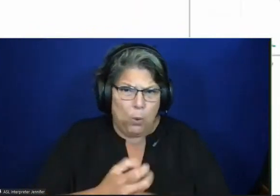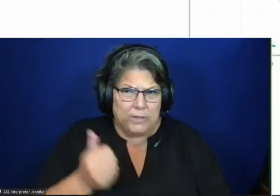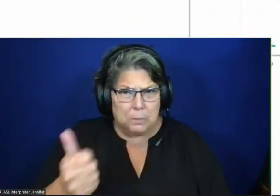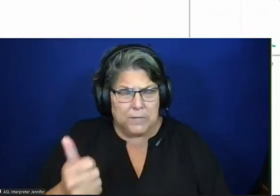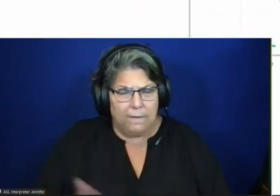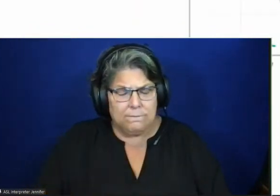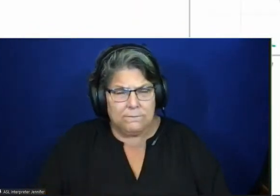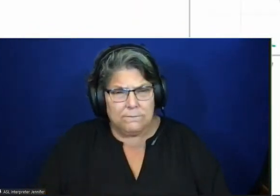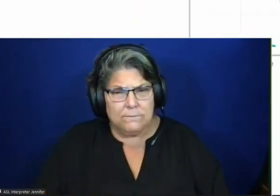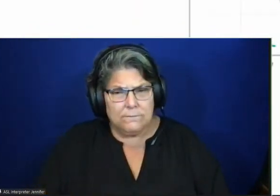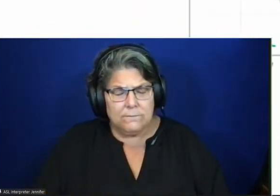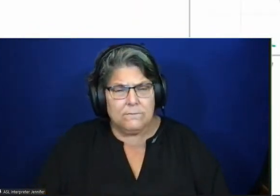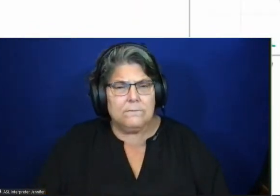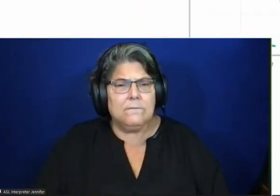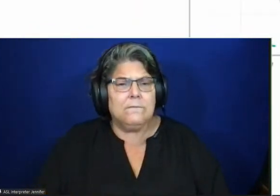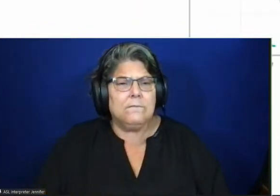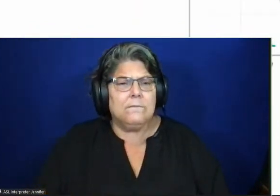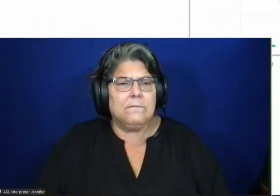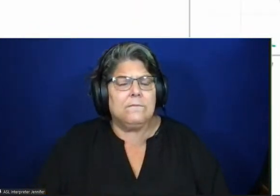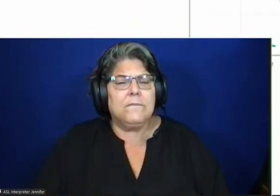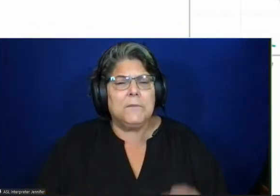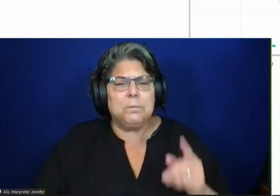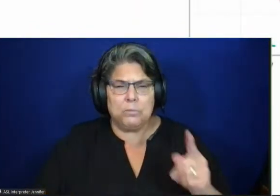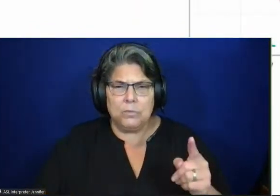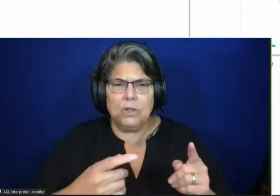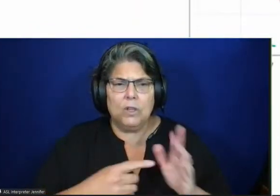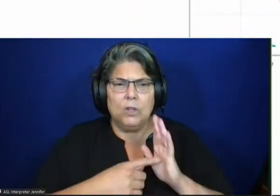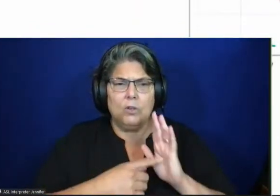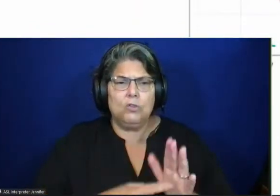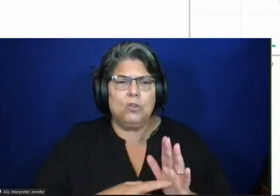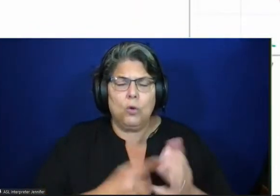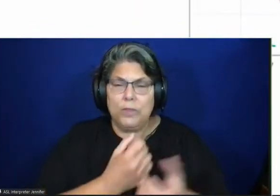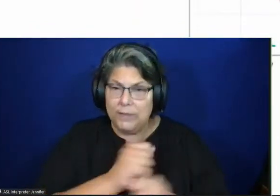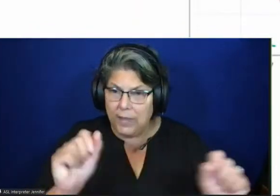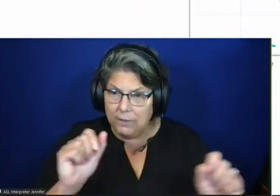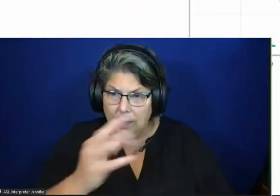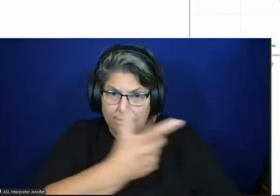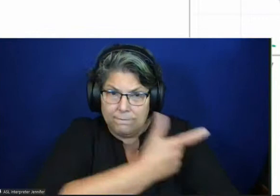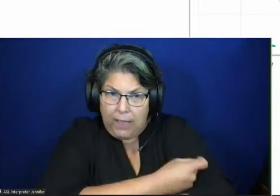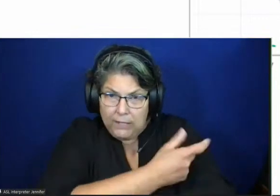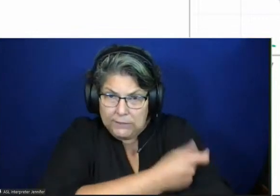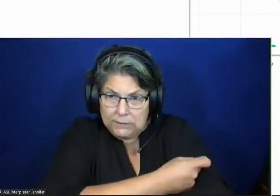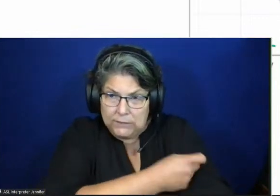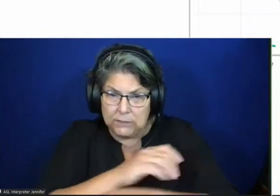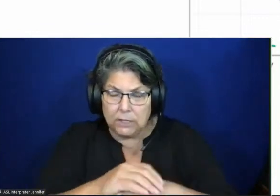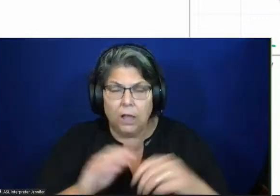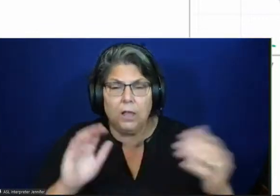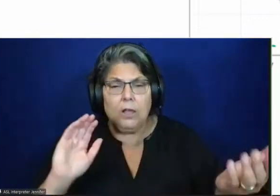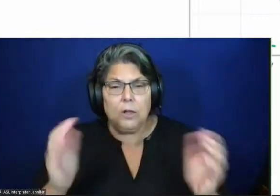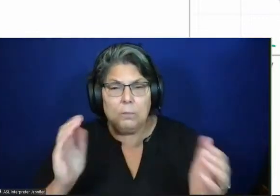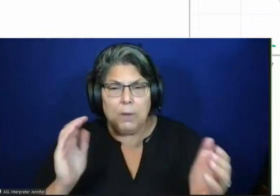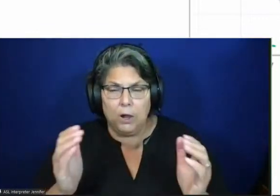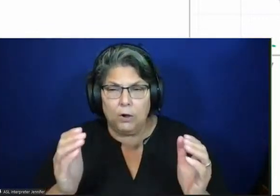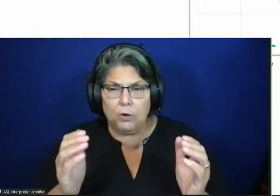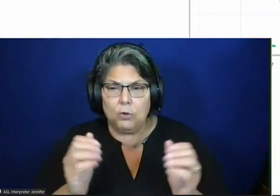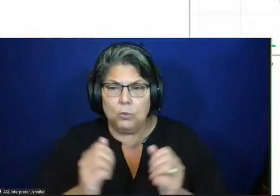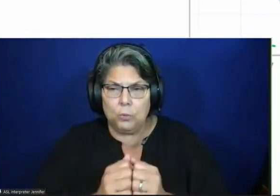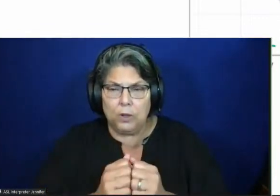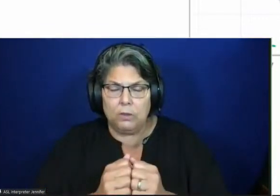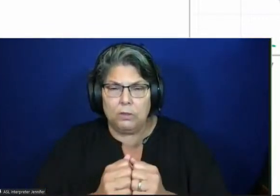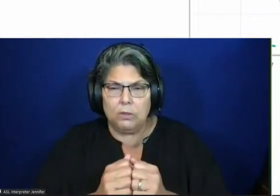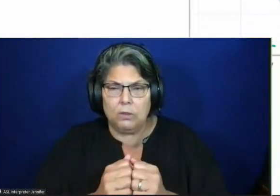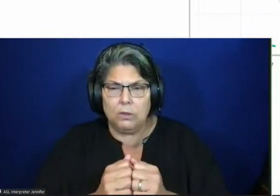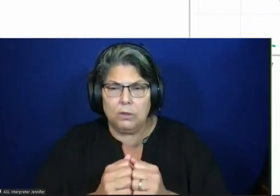to show, I showed the relative safety of vaccines compared to with vaccinated